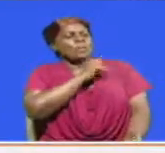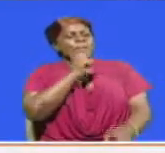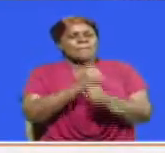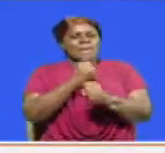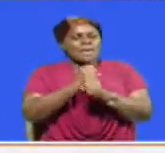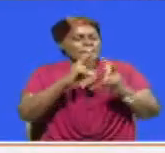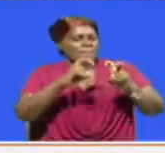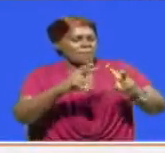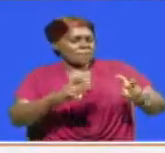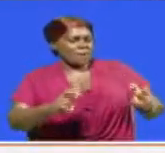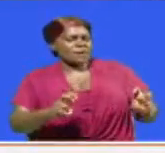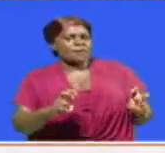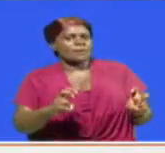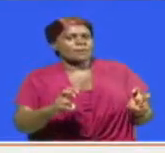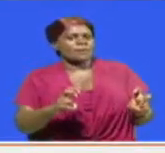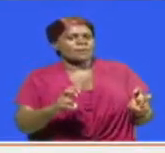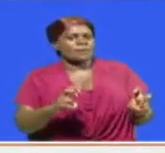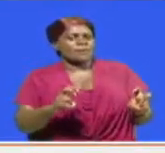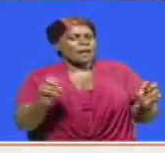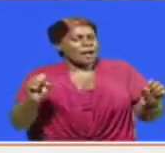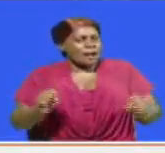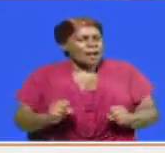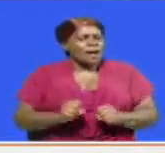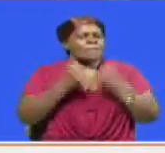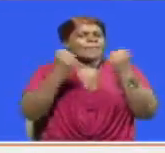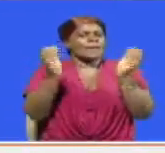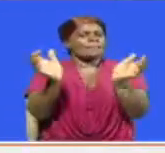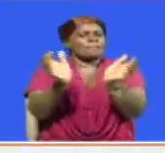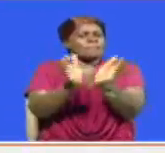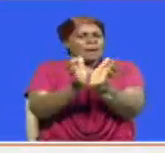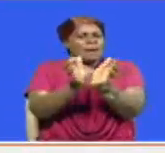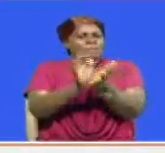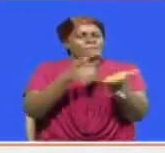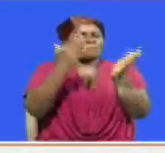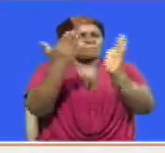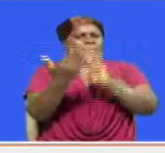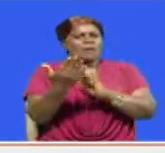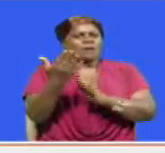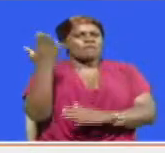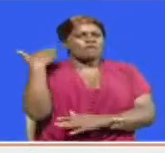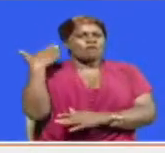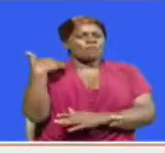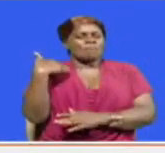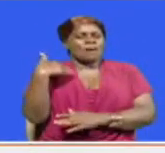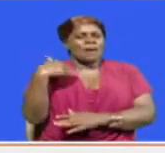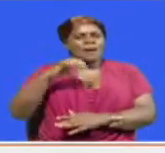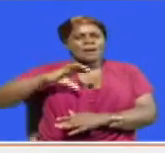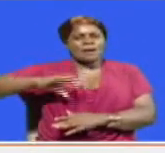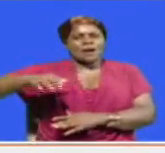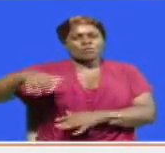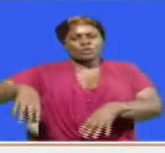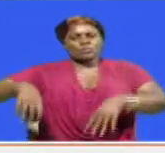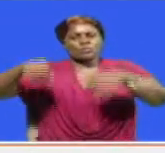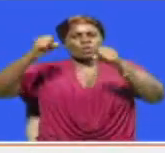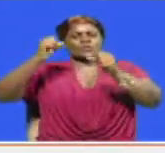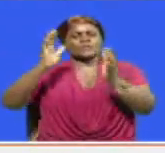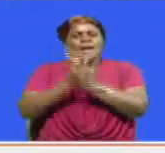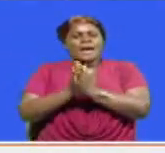probe into the allegations that led to the arrests and arraignment of the former county boss and his staff.